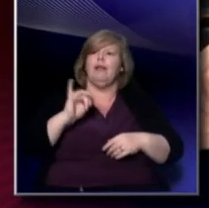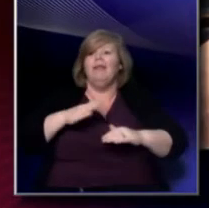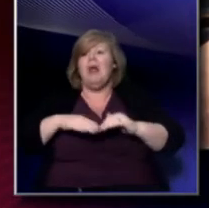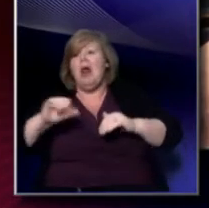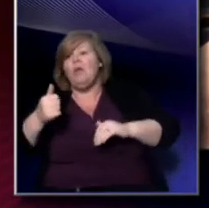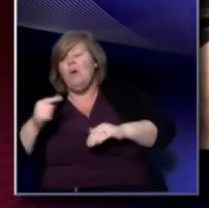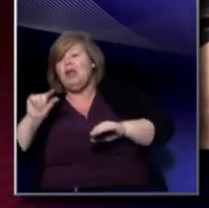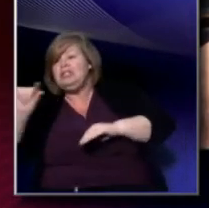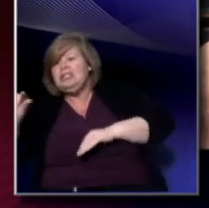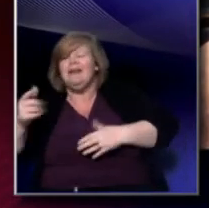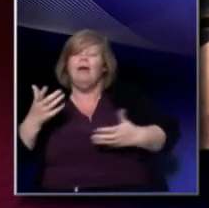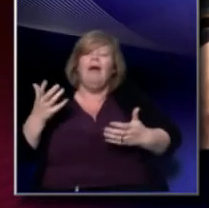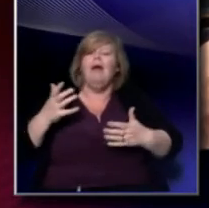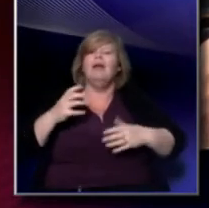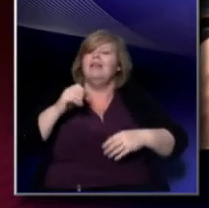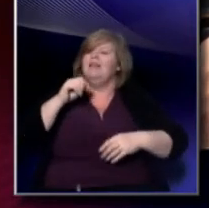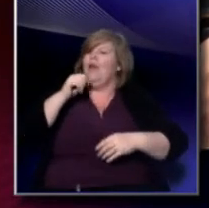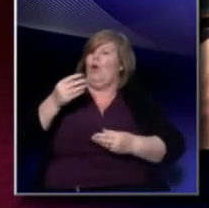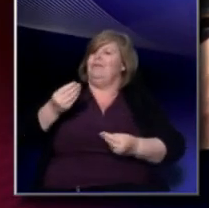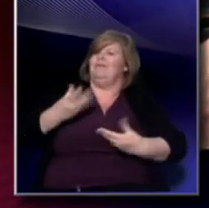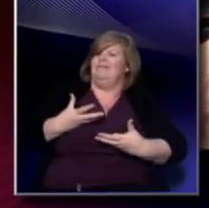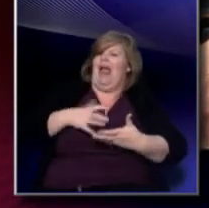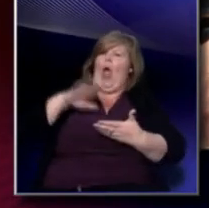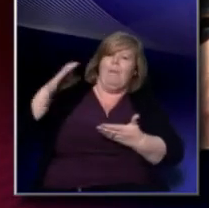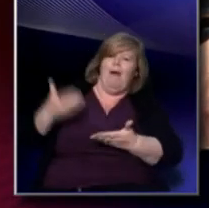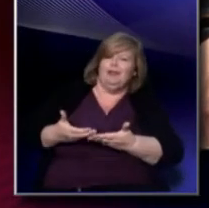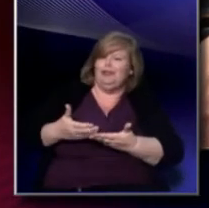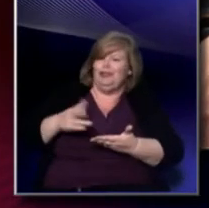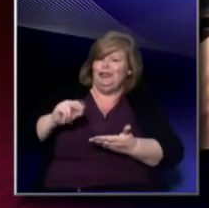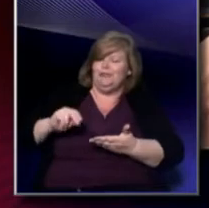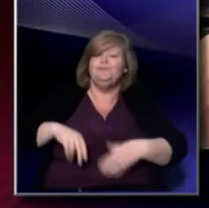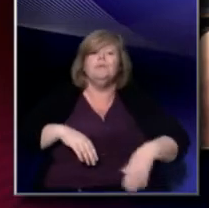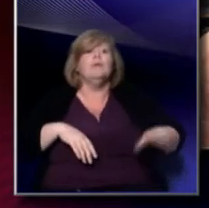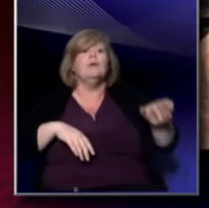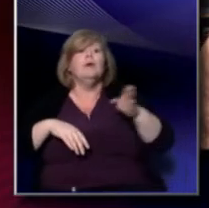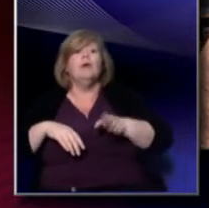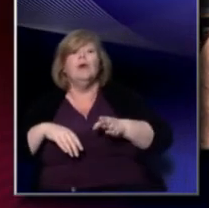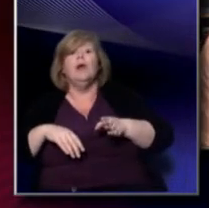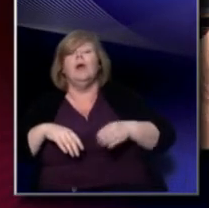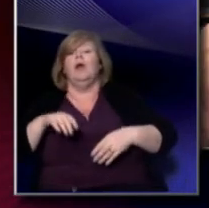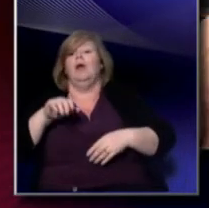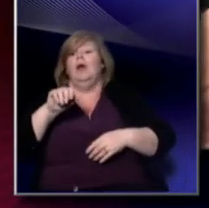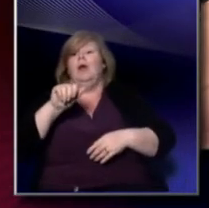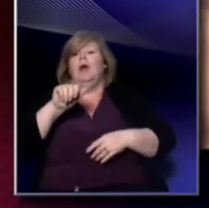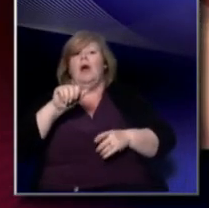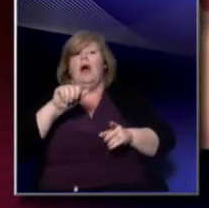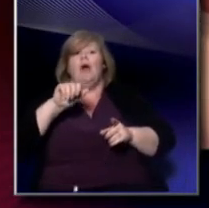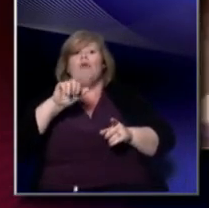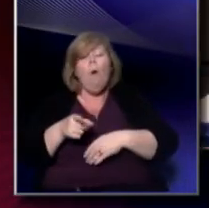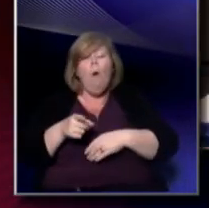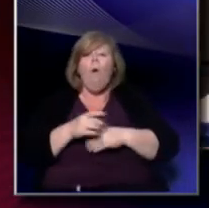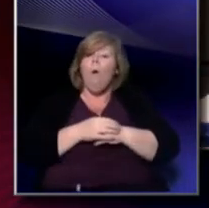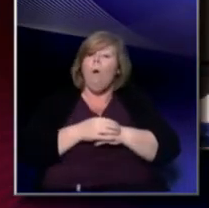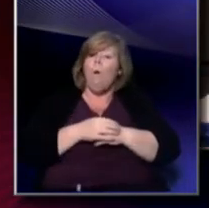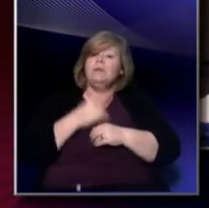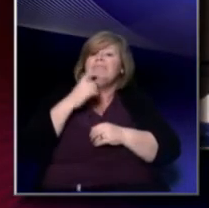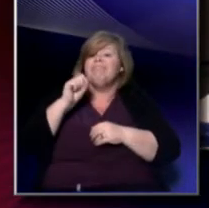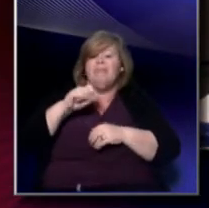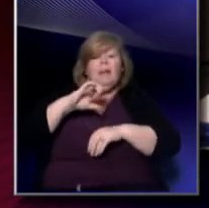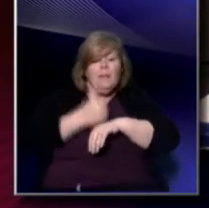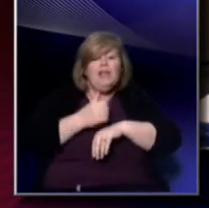lot of dollar amount. I understand. They'll negotiate it. Okay. Yeah. And to add to that, we sat with ADE for about three and a half hours. It is based on